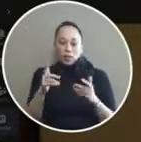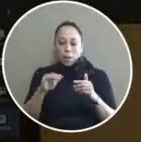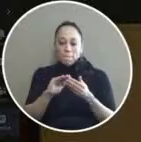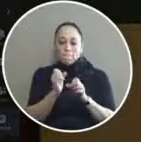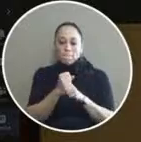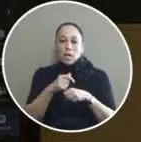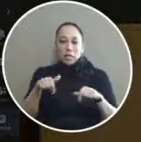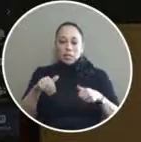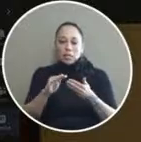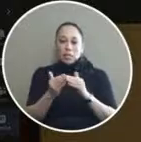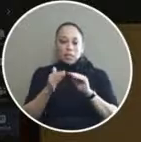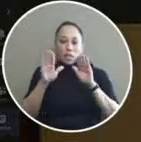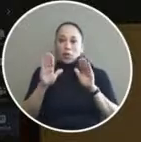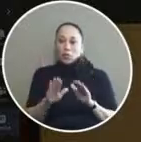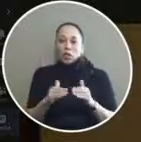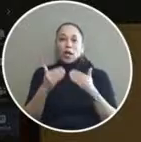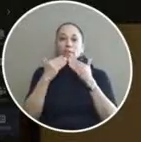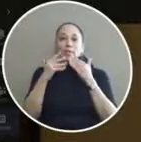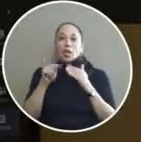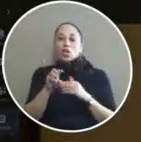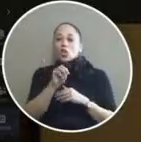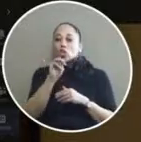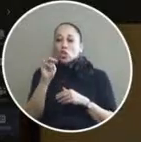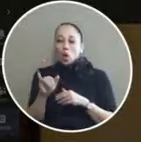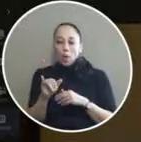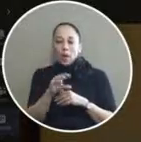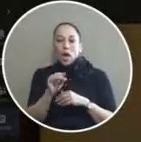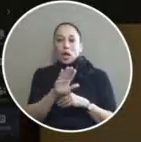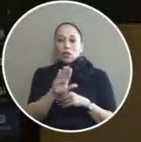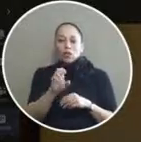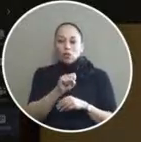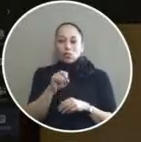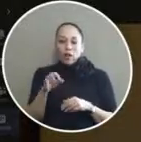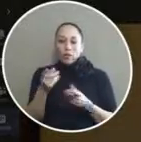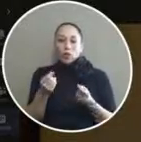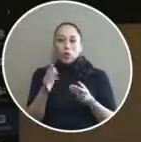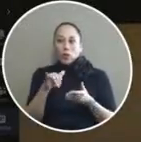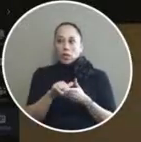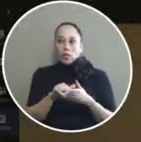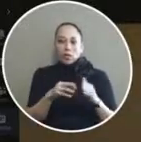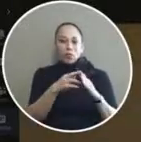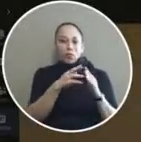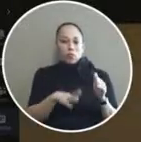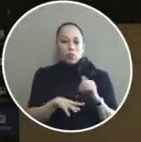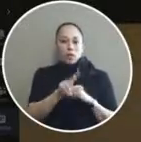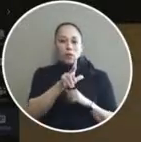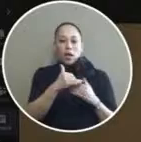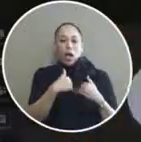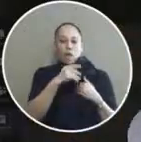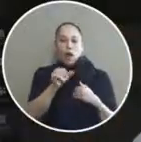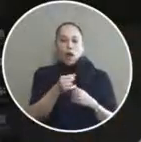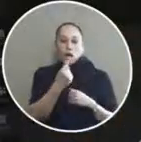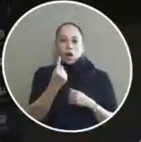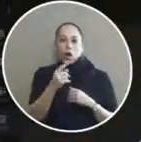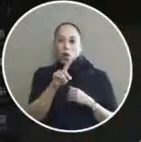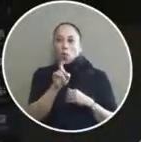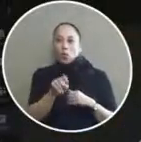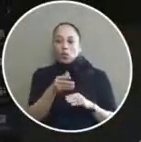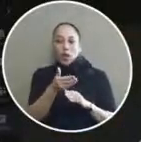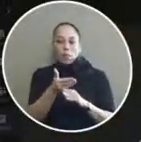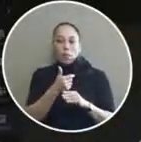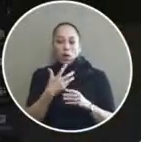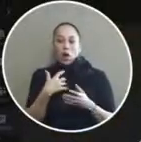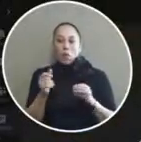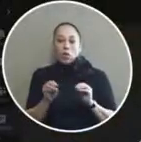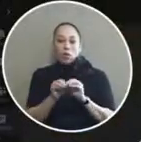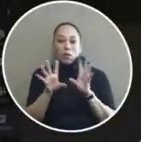So thank you, Tommy, and to staff for everything you guys have been doing. Representative Anello has another question. And before she does, I want to